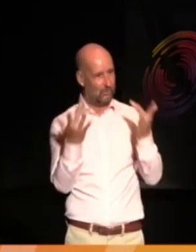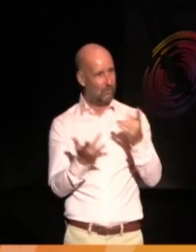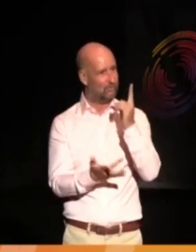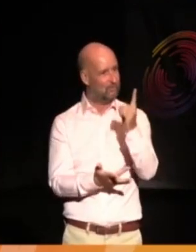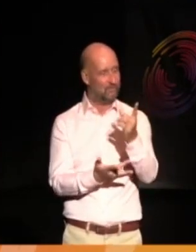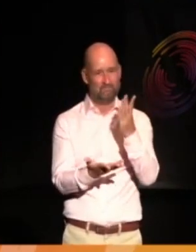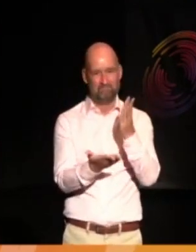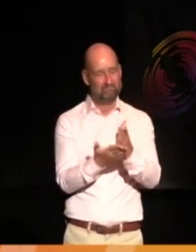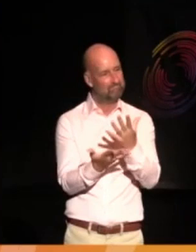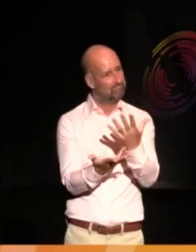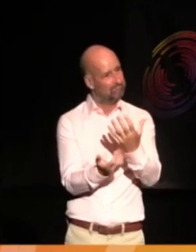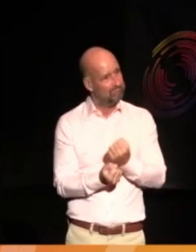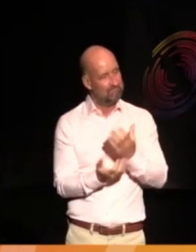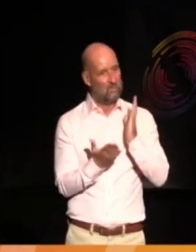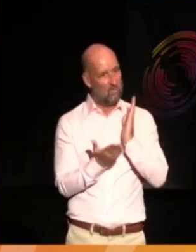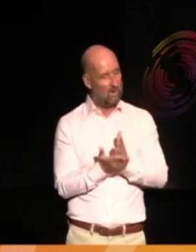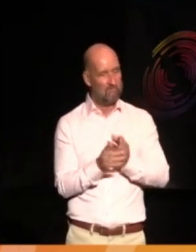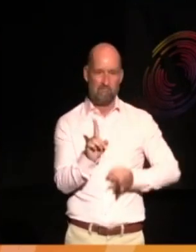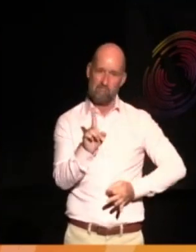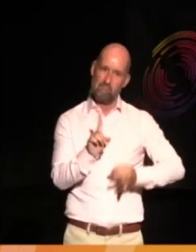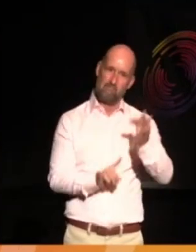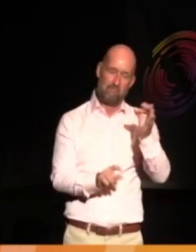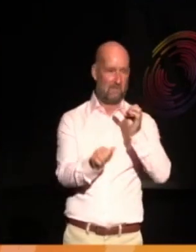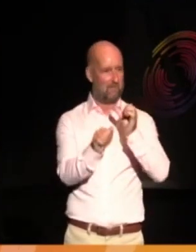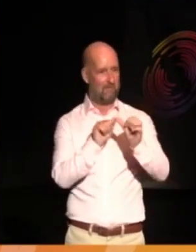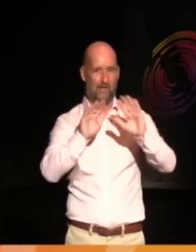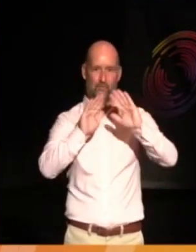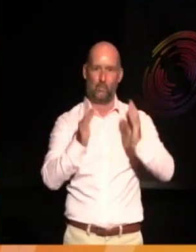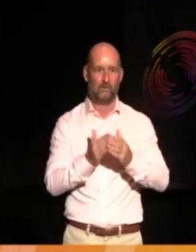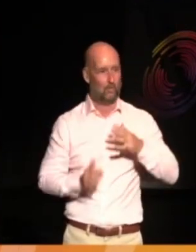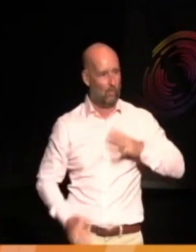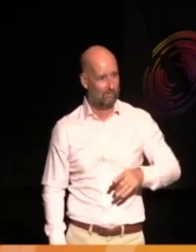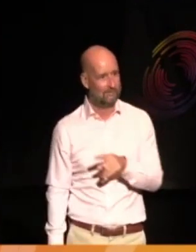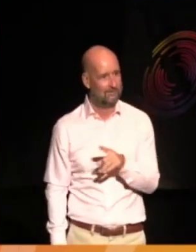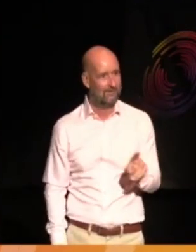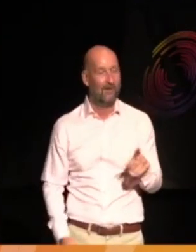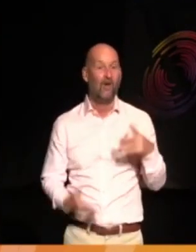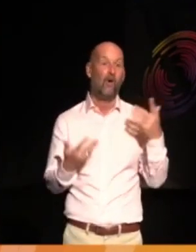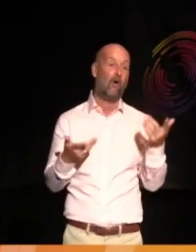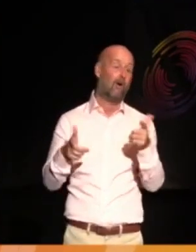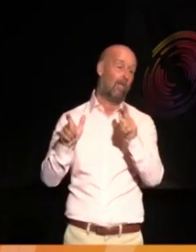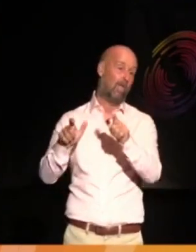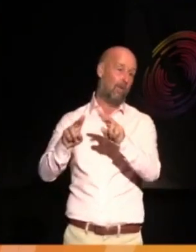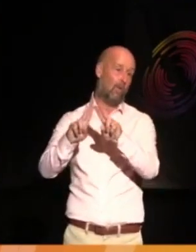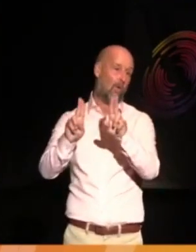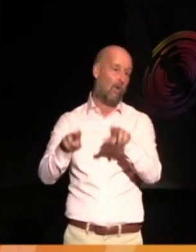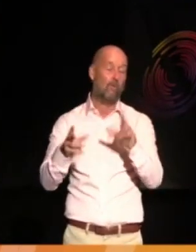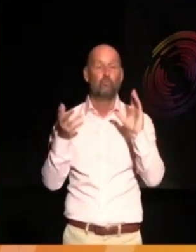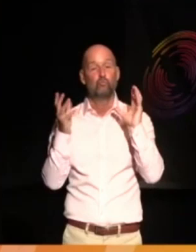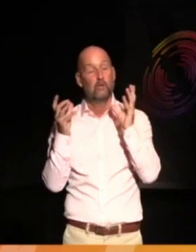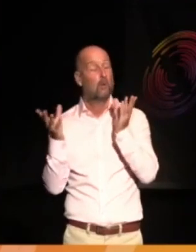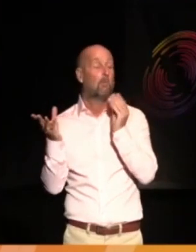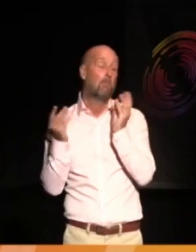into the idea of a better world. Otherwise, you'd be still getting up, wouldn't you, and listening to the radio and thinking, I wonder what happened